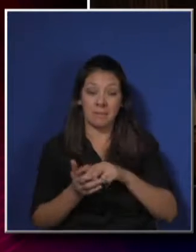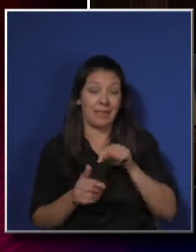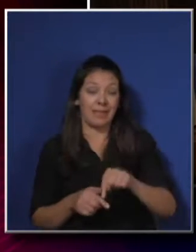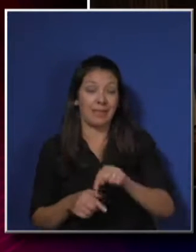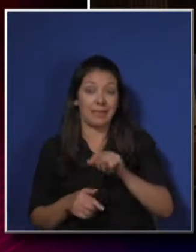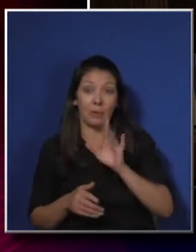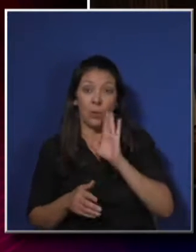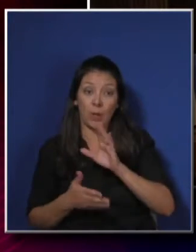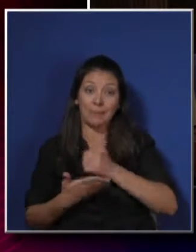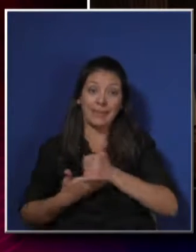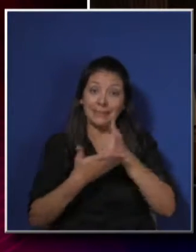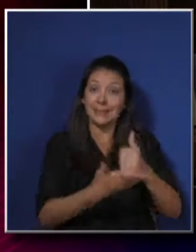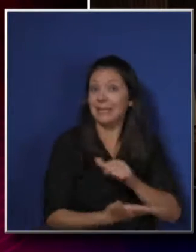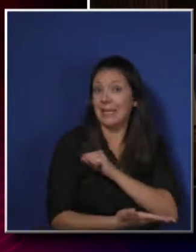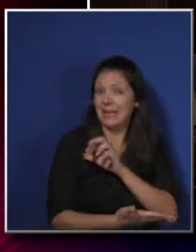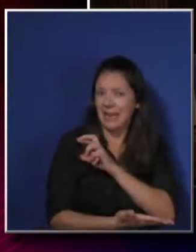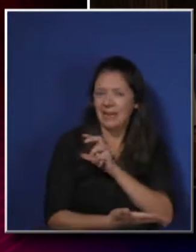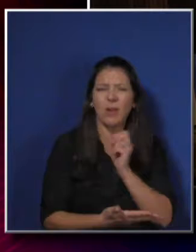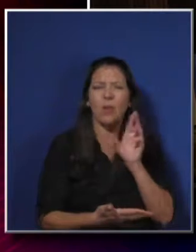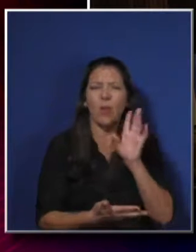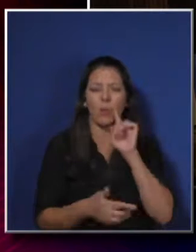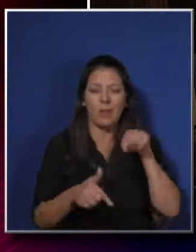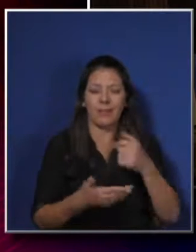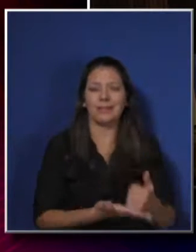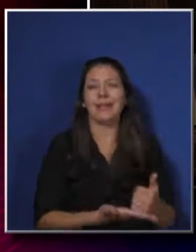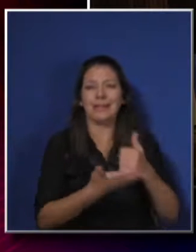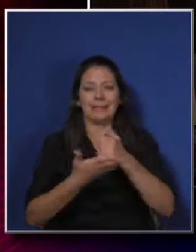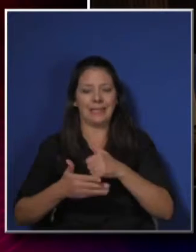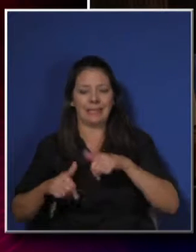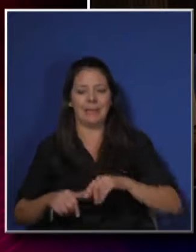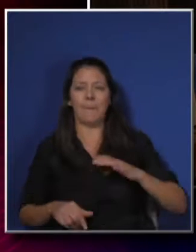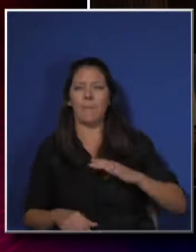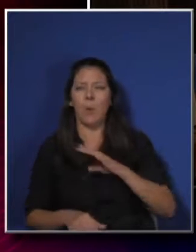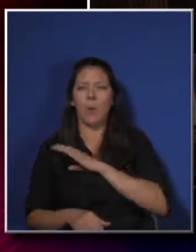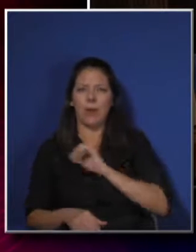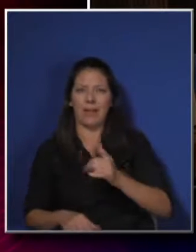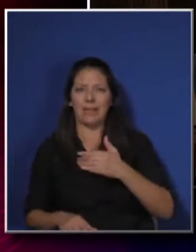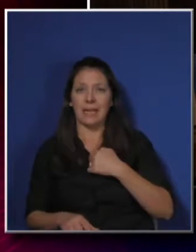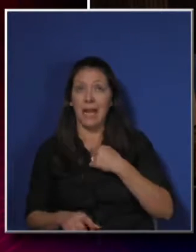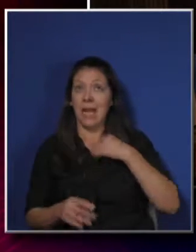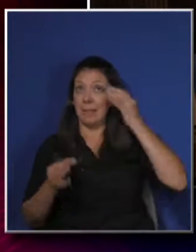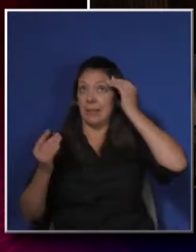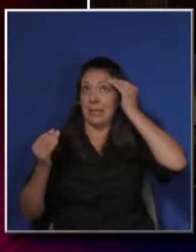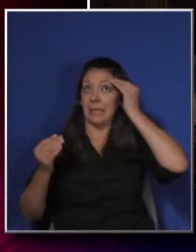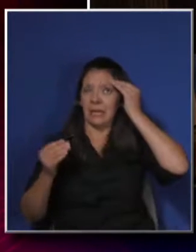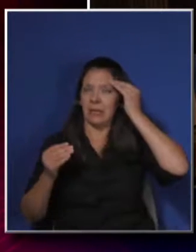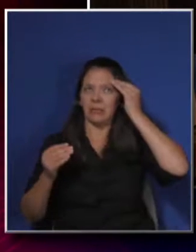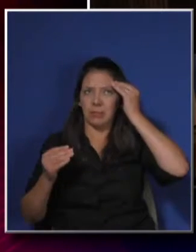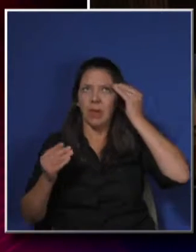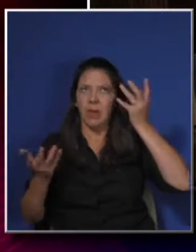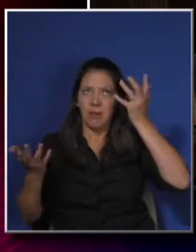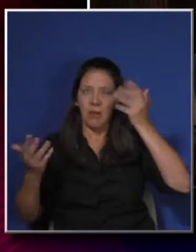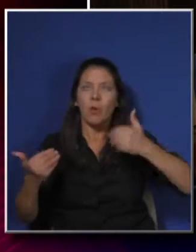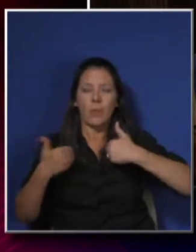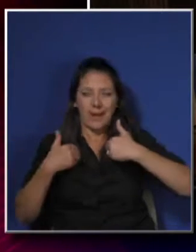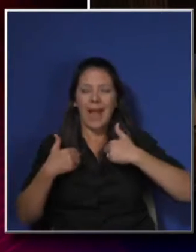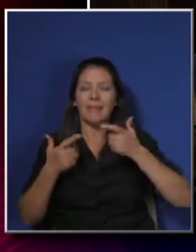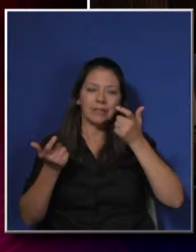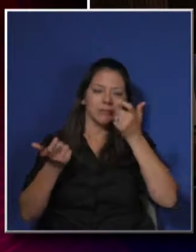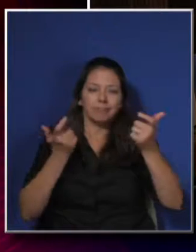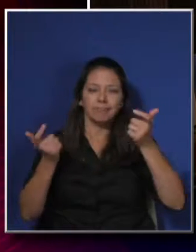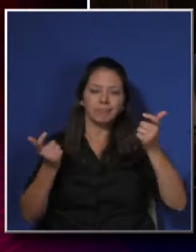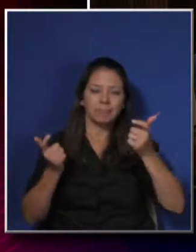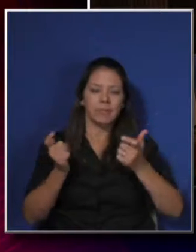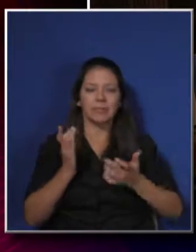Annette in the process or actually assisting the board? Because that's where my head goes, is we've got this dramatic strategic plan